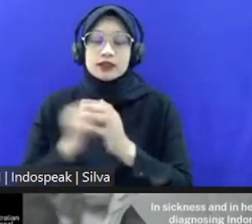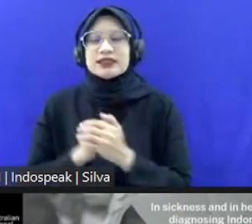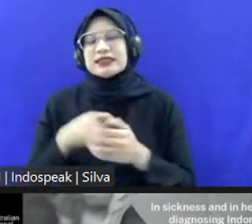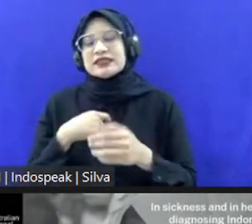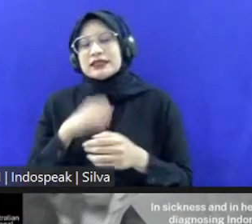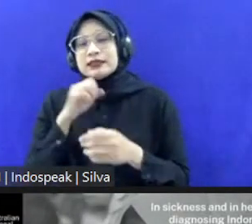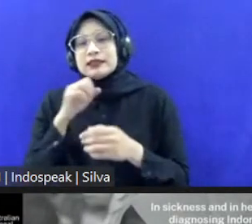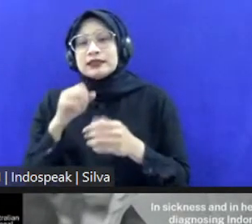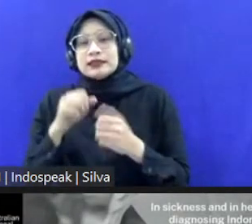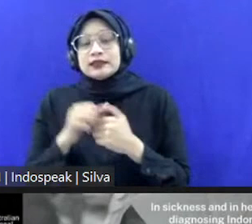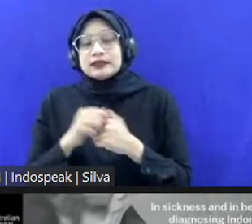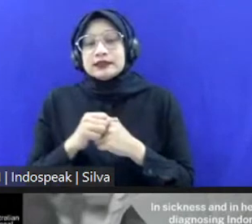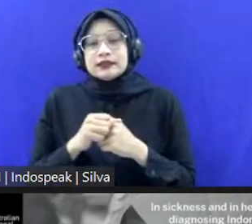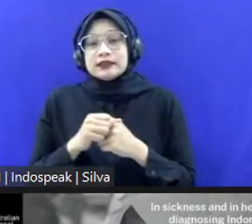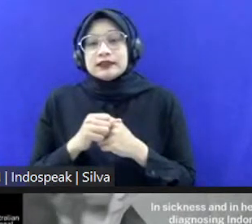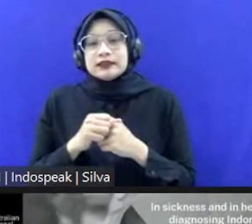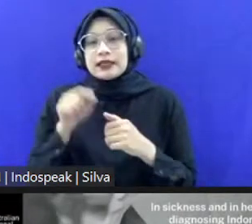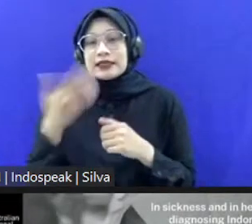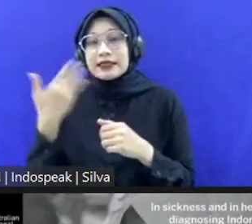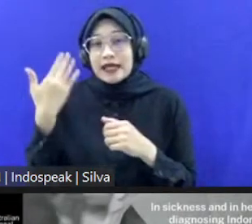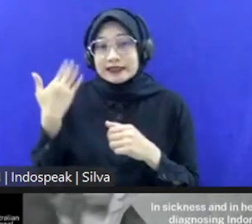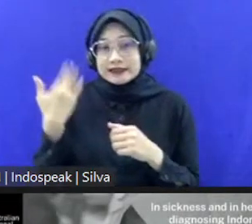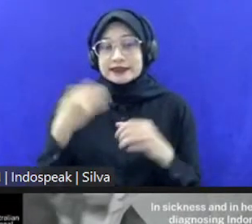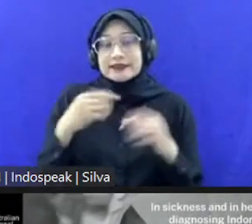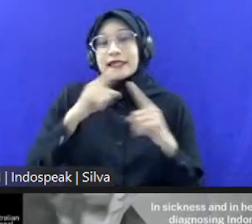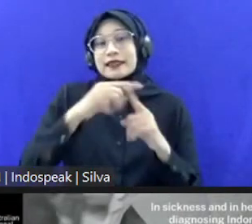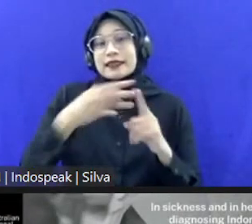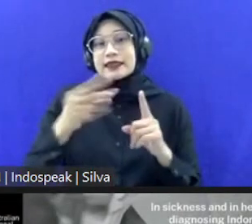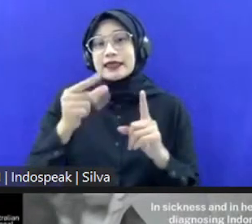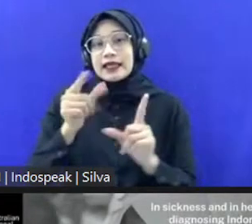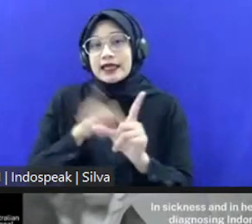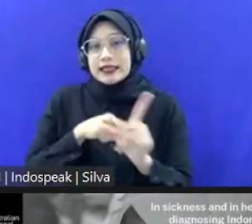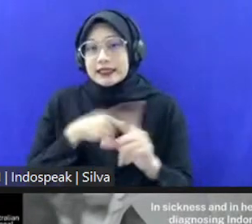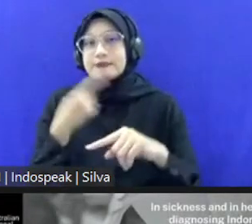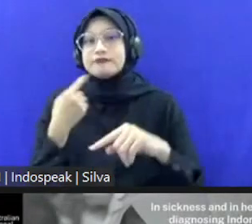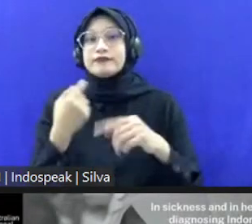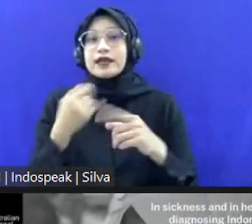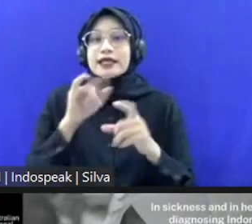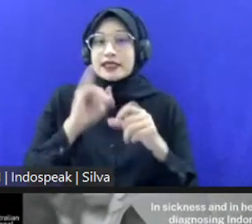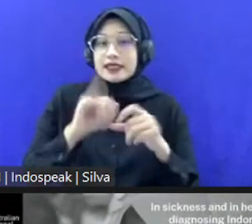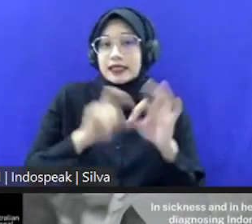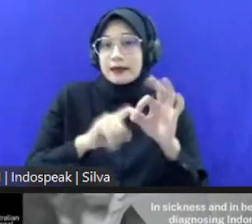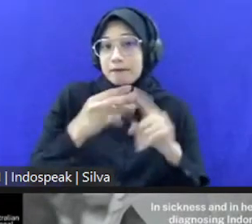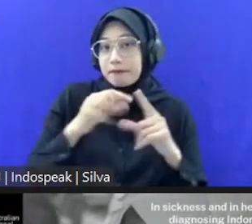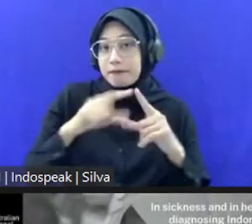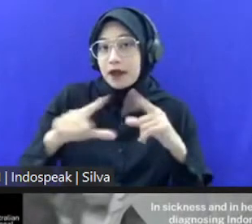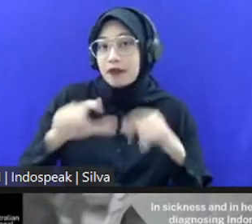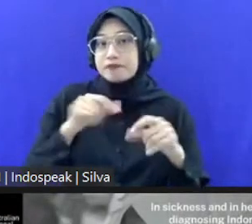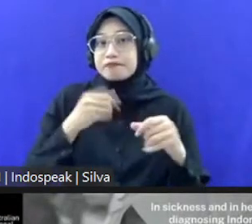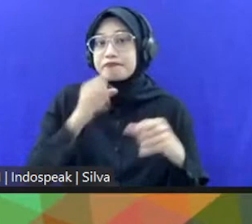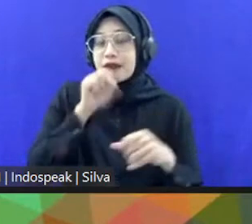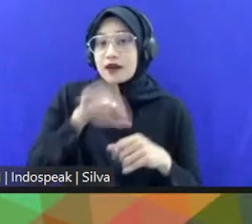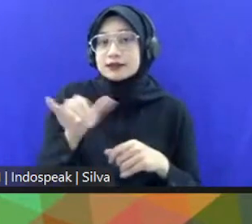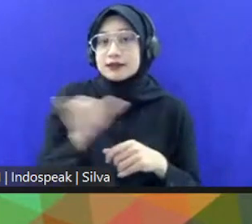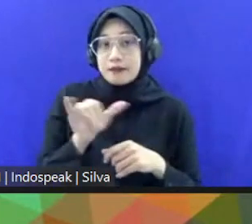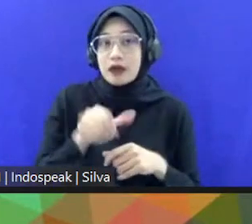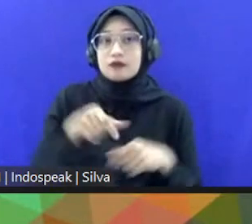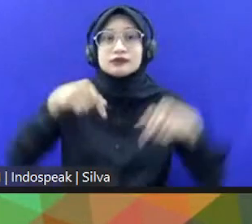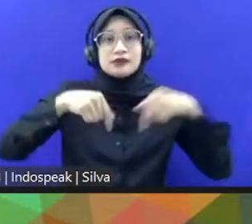term, but as mentioned by Pak Terry and also Pak Iqbal, is actually because the government has